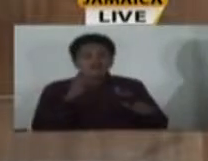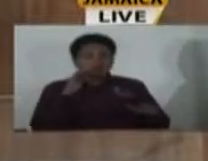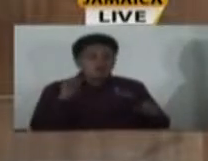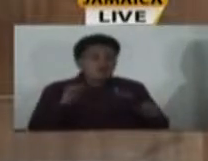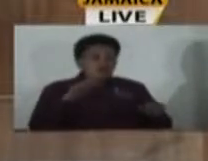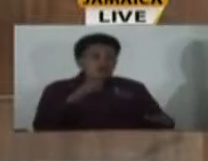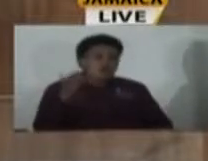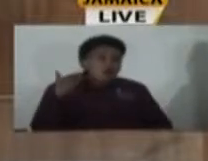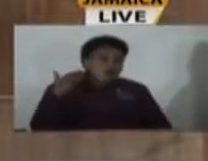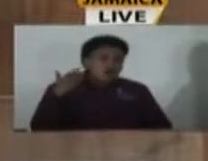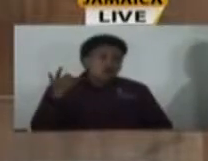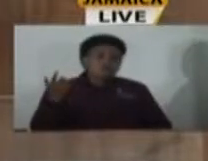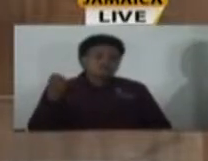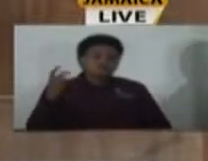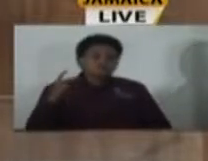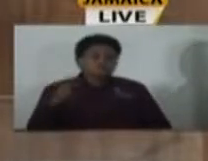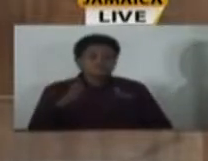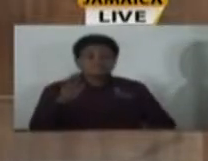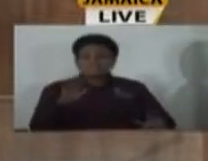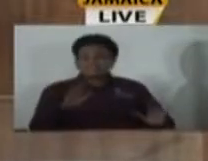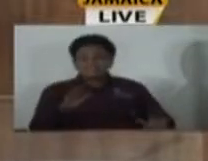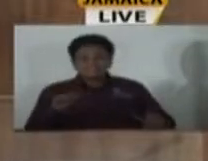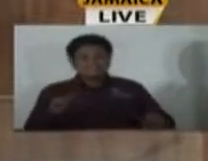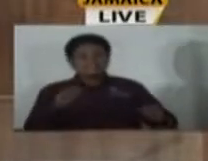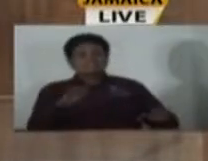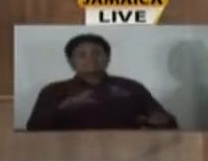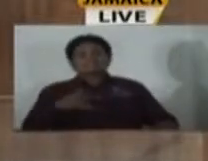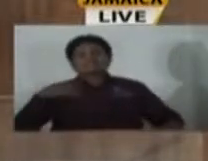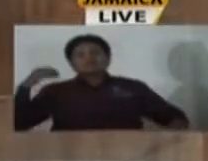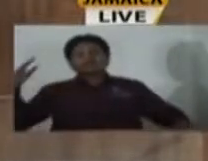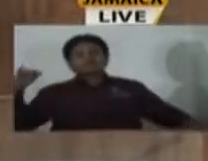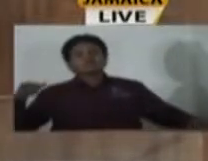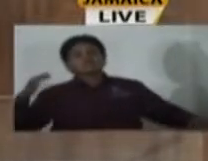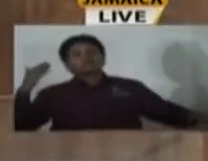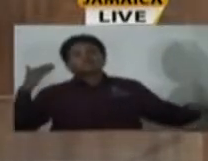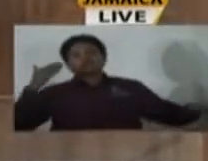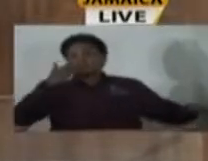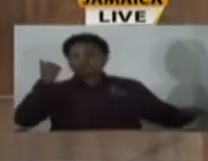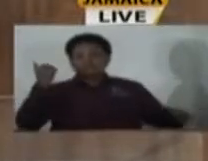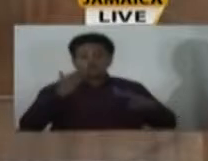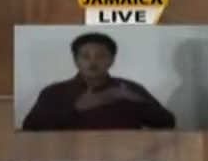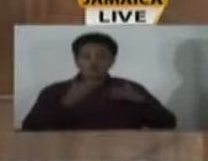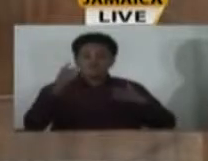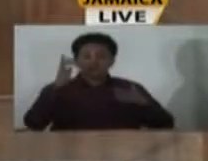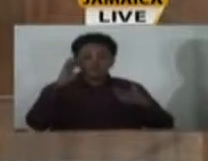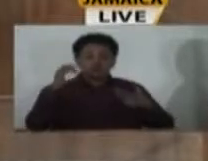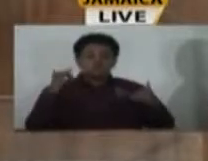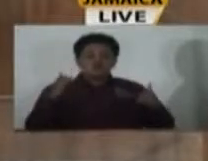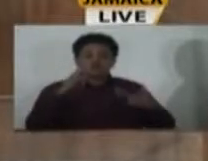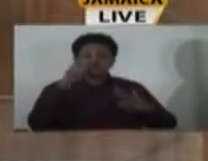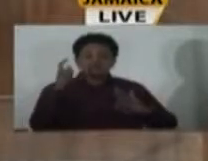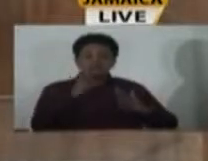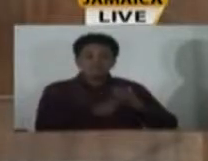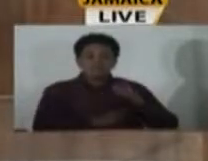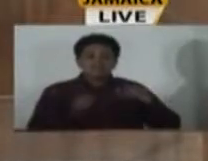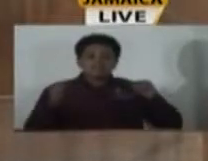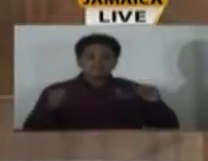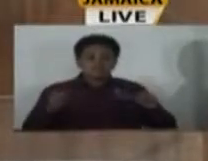congested, etc., and so on. Going forward, they will now be fined,